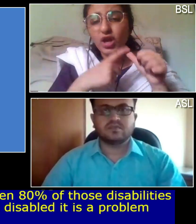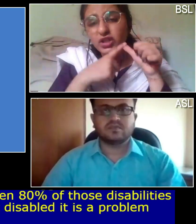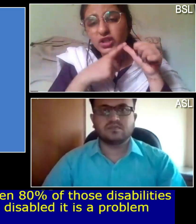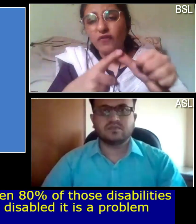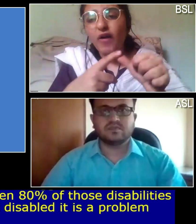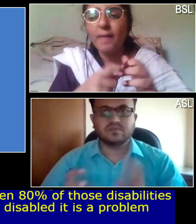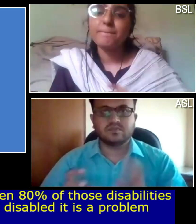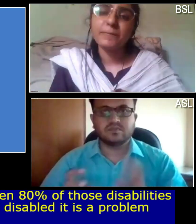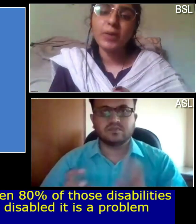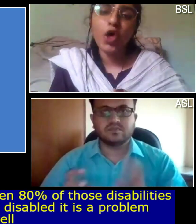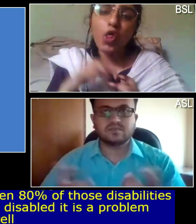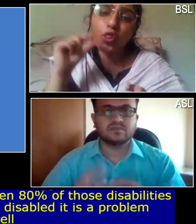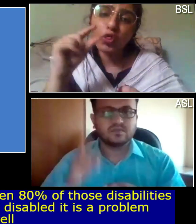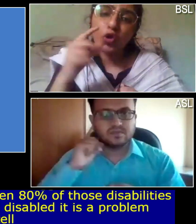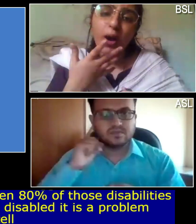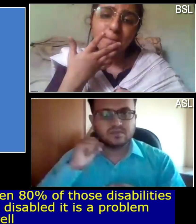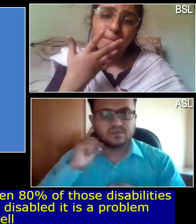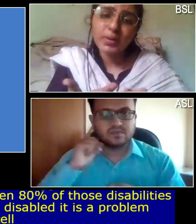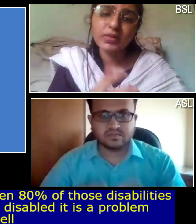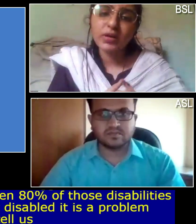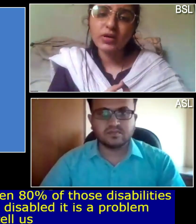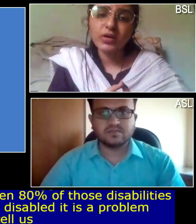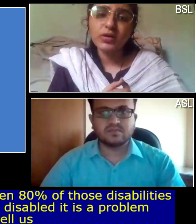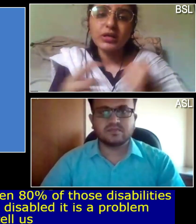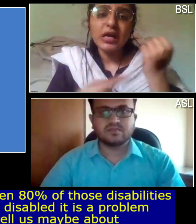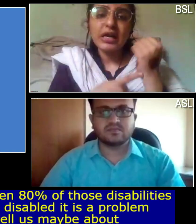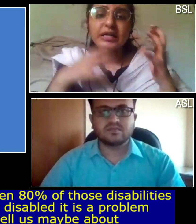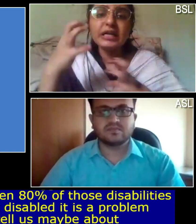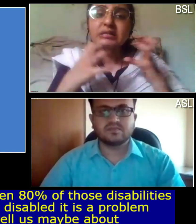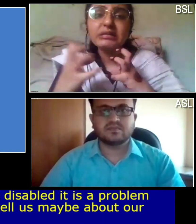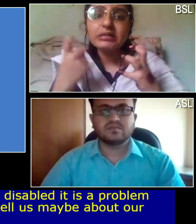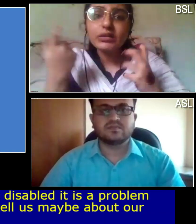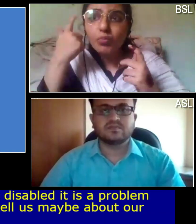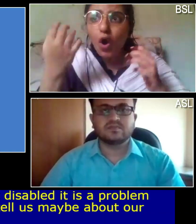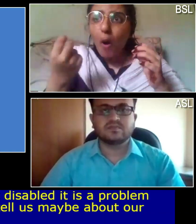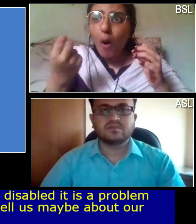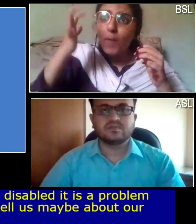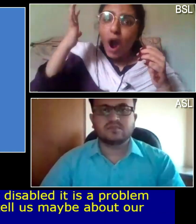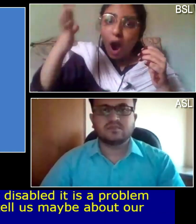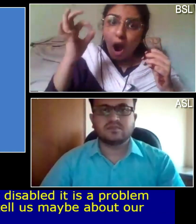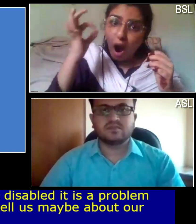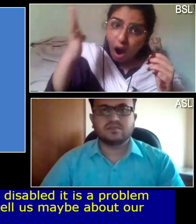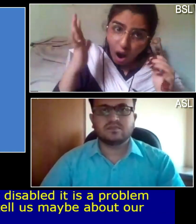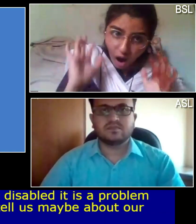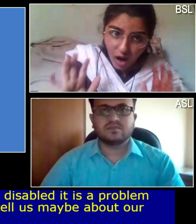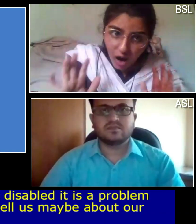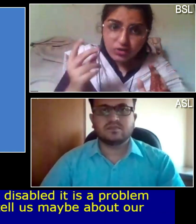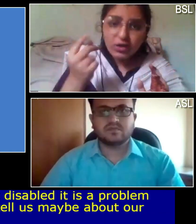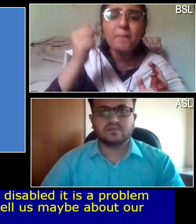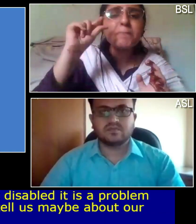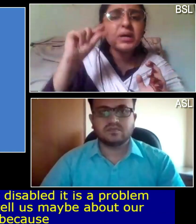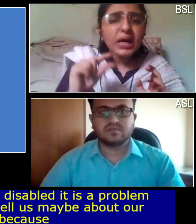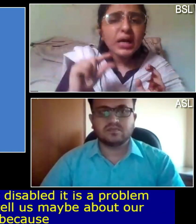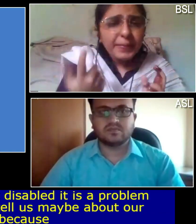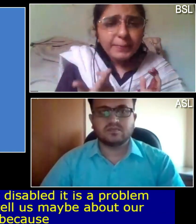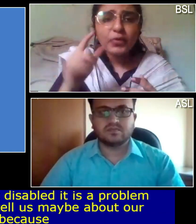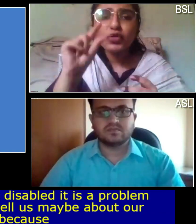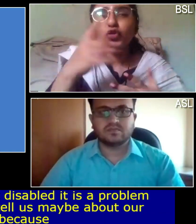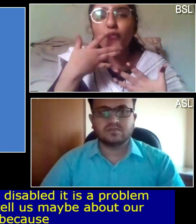about, are assistive technologies very expensive, or, you know, because that's also, I think it's a very valid question.